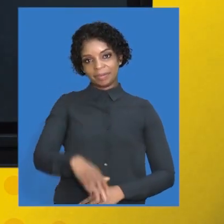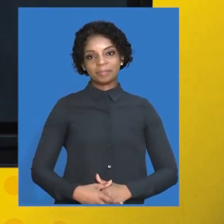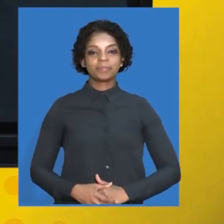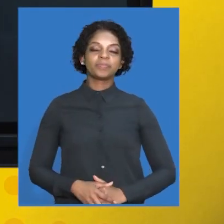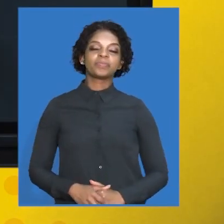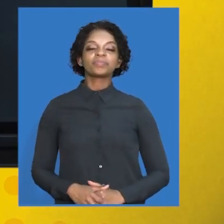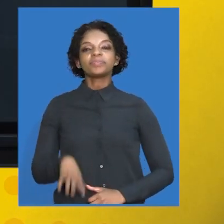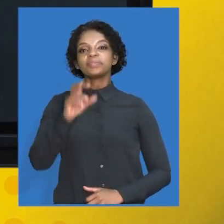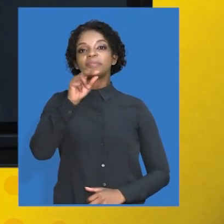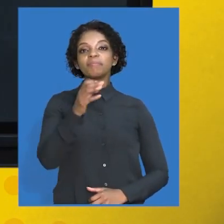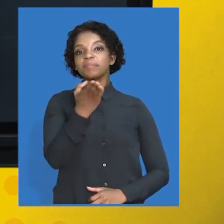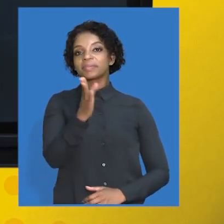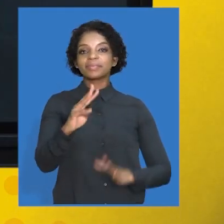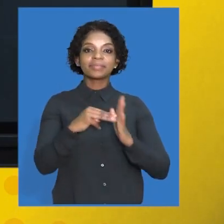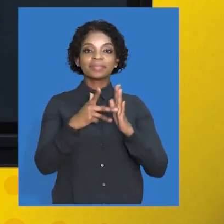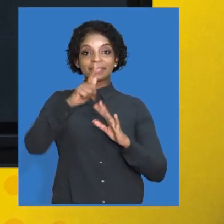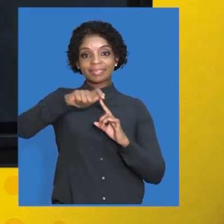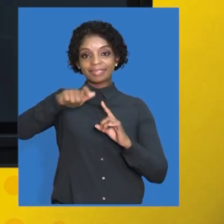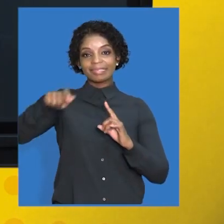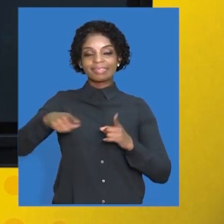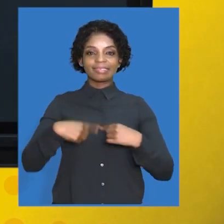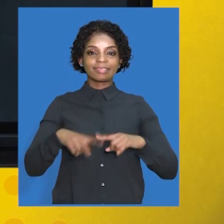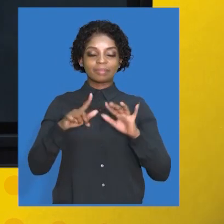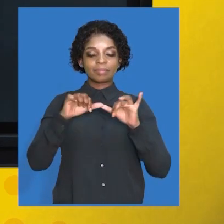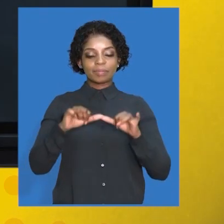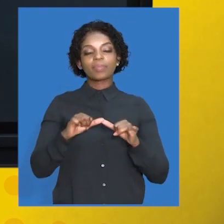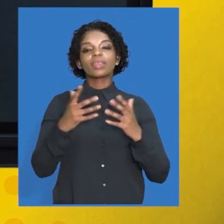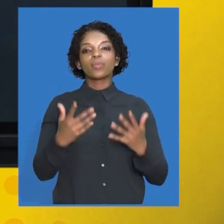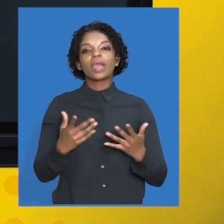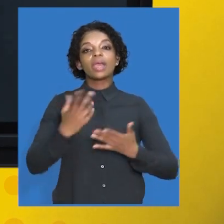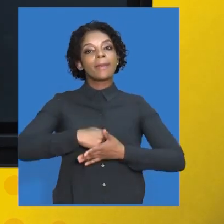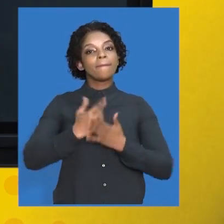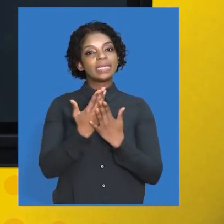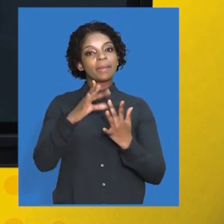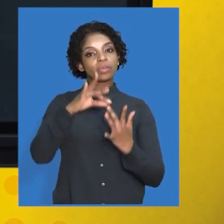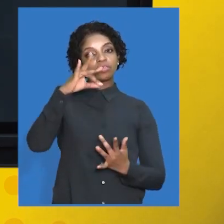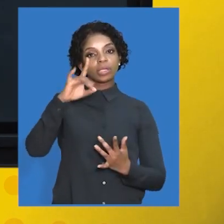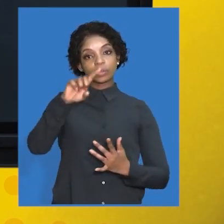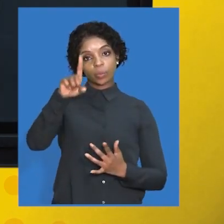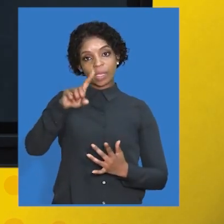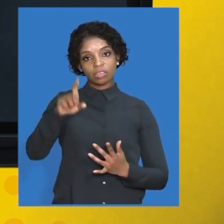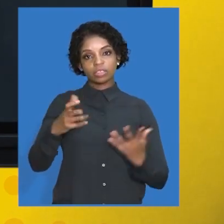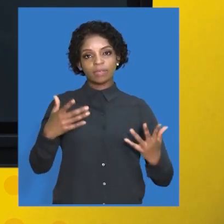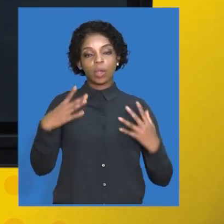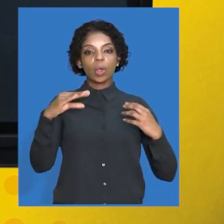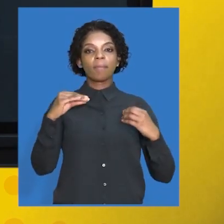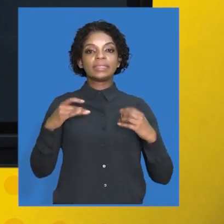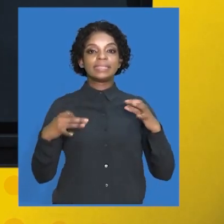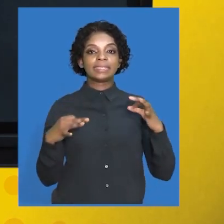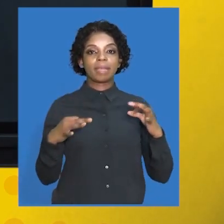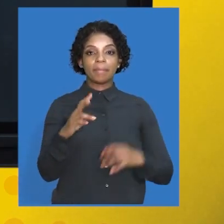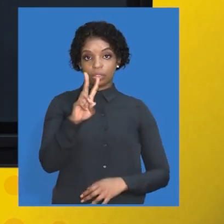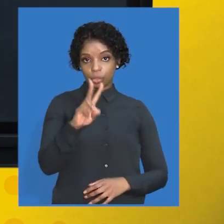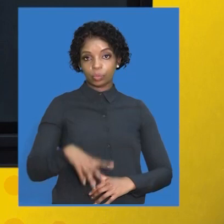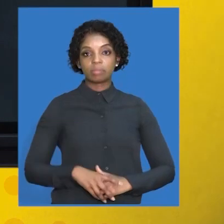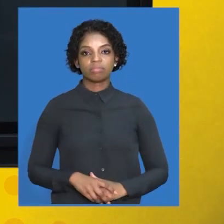still going to be continuing with paper 2 today, but we'll be going on to multiple choice questions. And I'll also be discussing a lot of mistakes